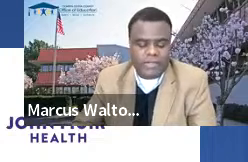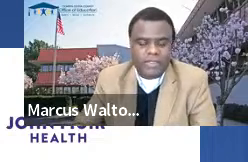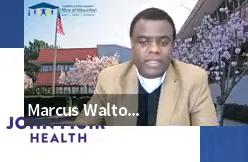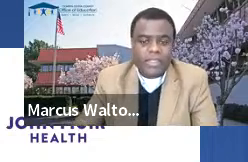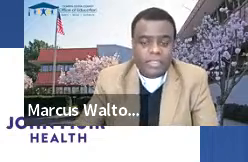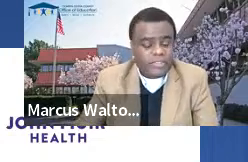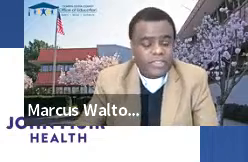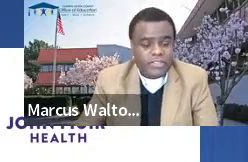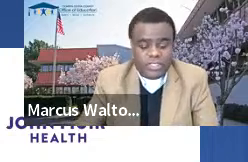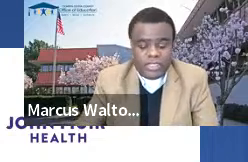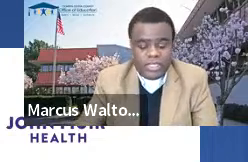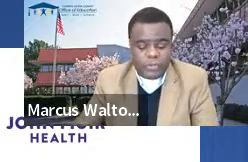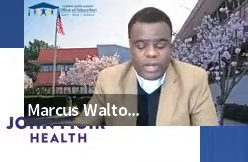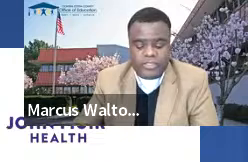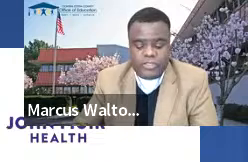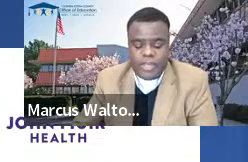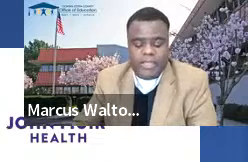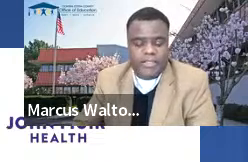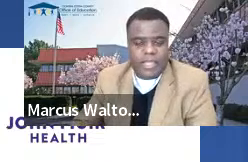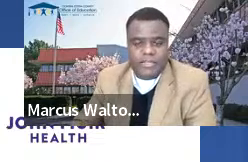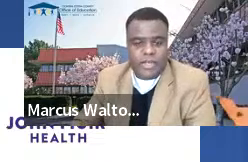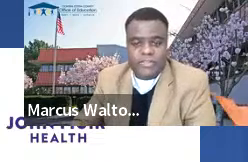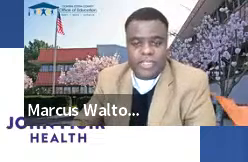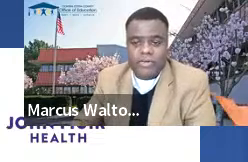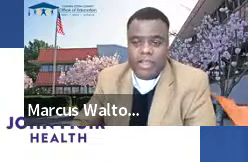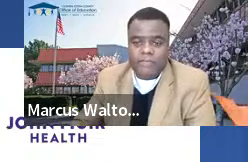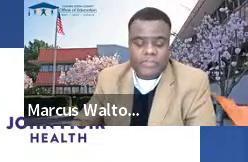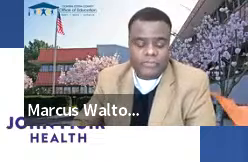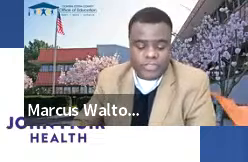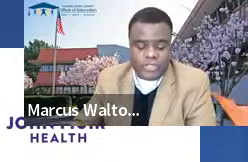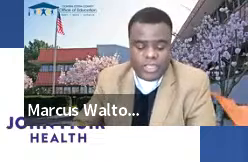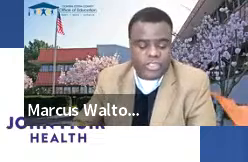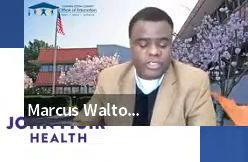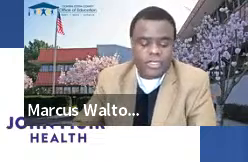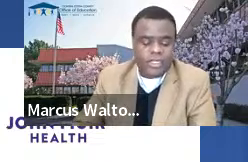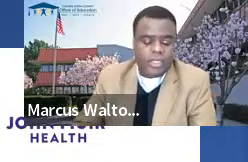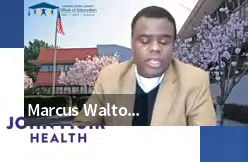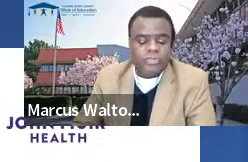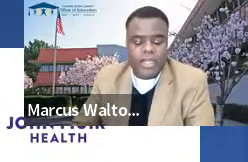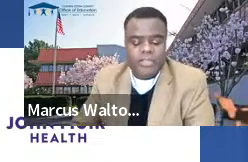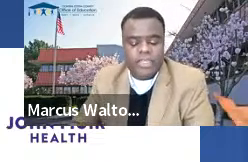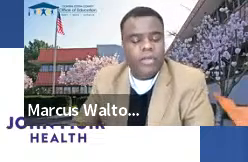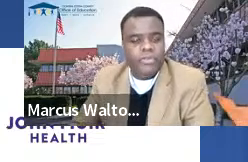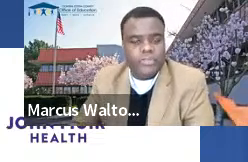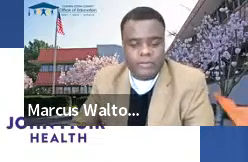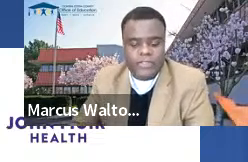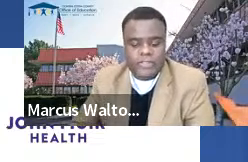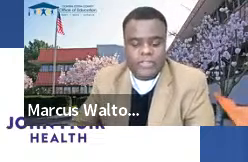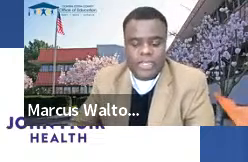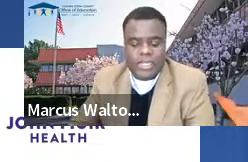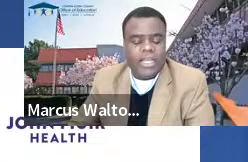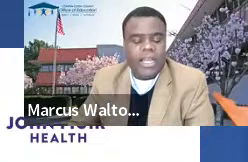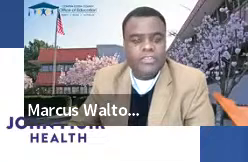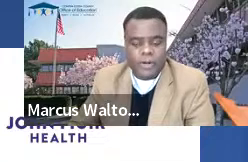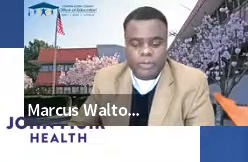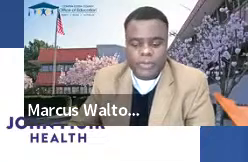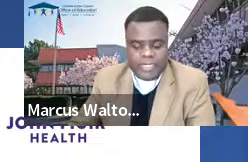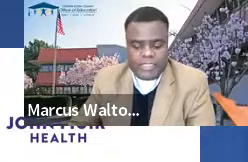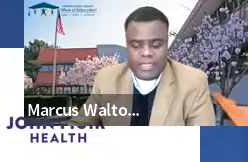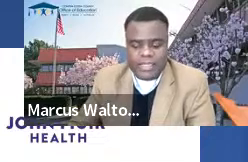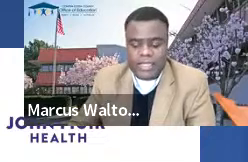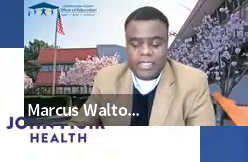11. This session is brought to you by the Contra Costa County Office of Education, Contra Costa Health Services,